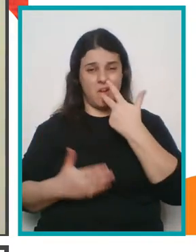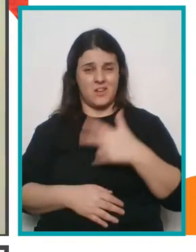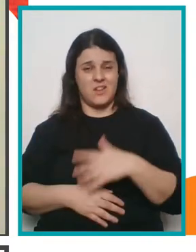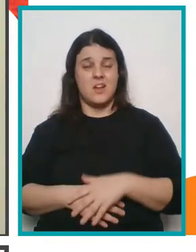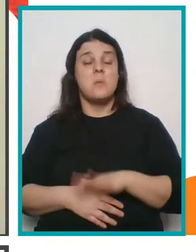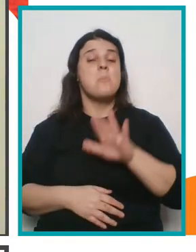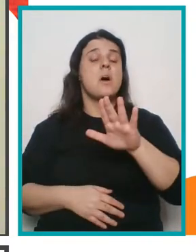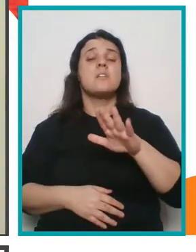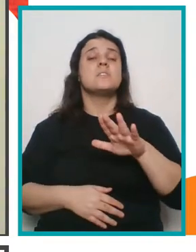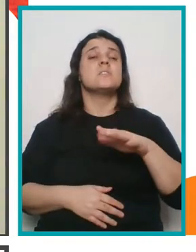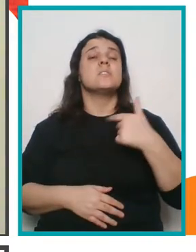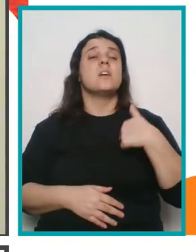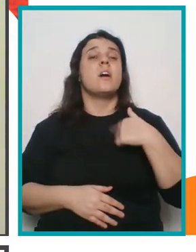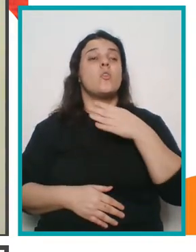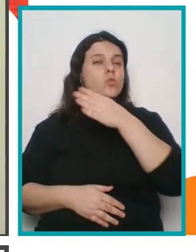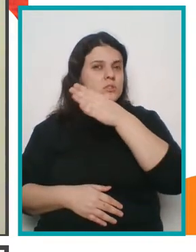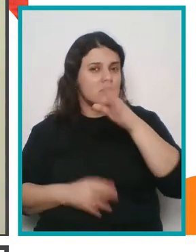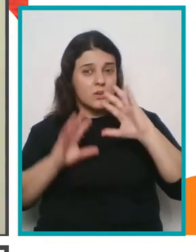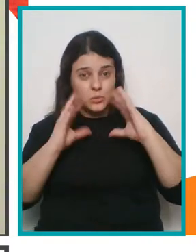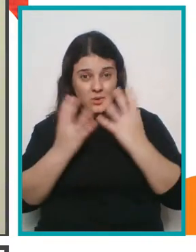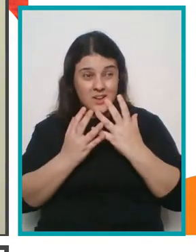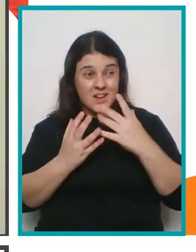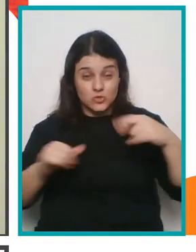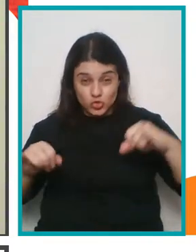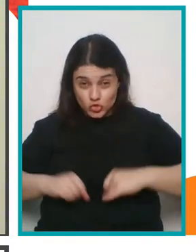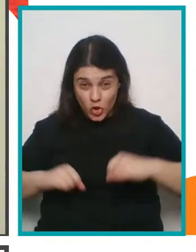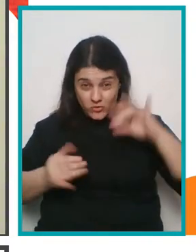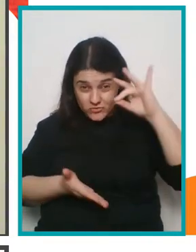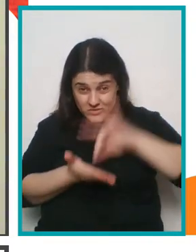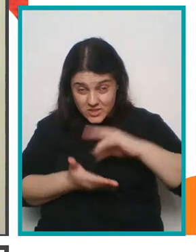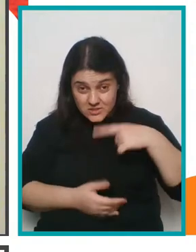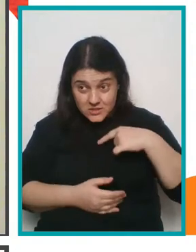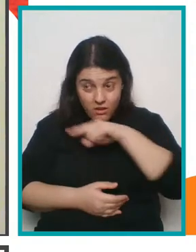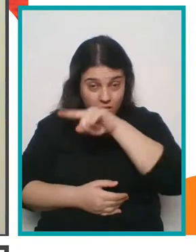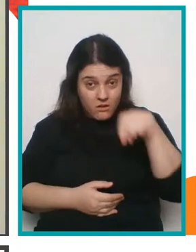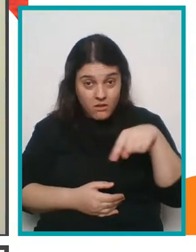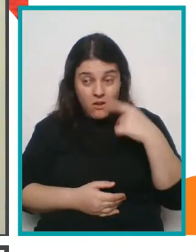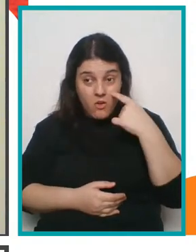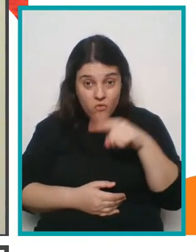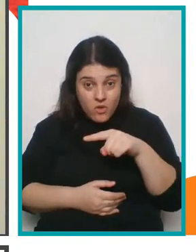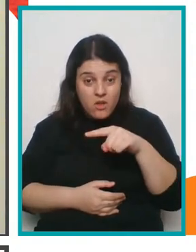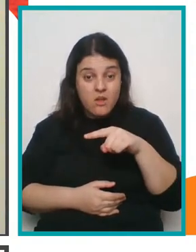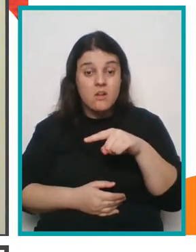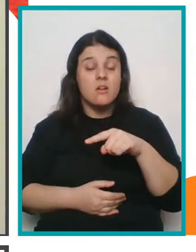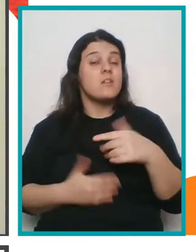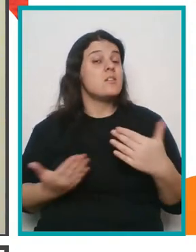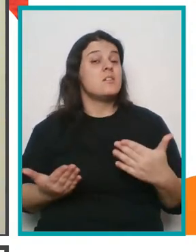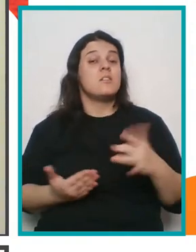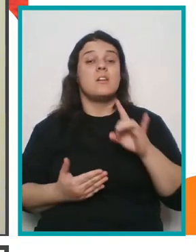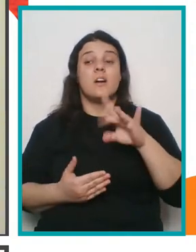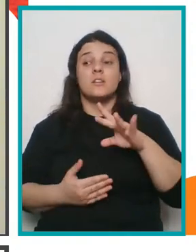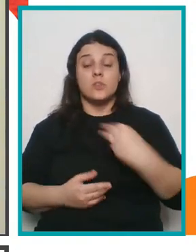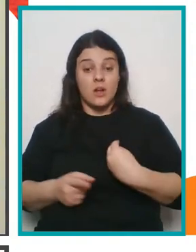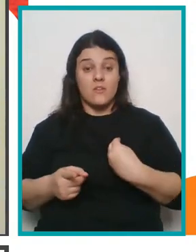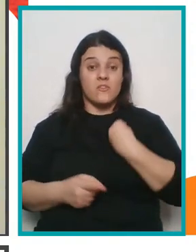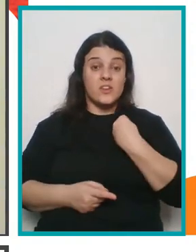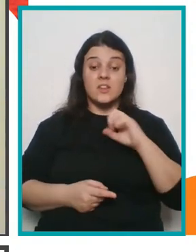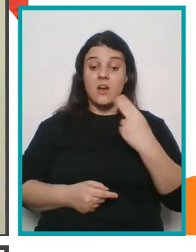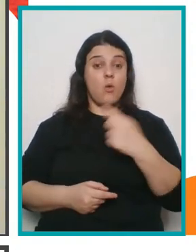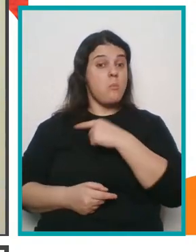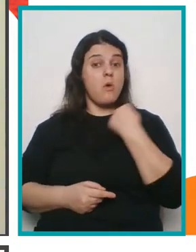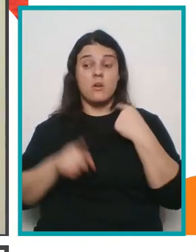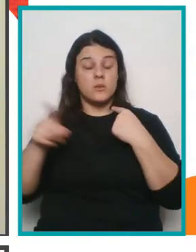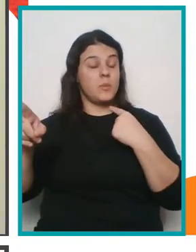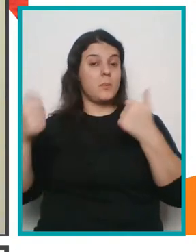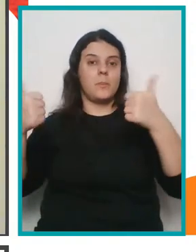People are trying to survive. People are trying to save their lives and the lives of their children. People